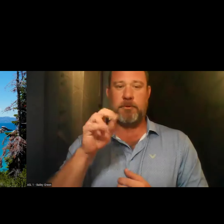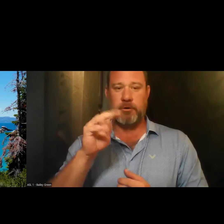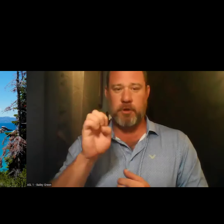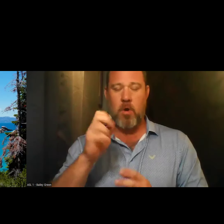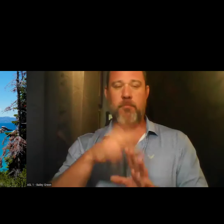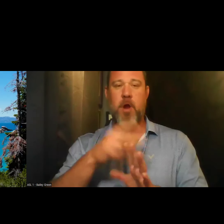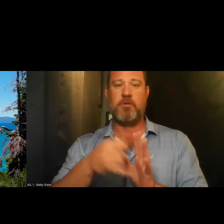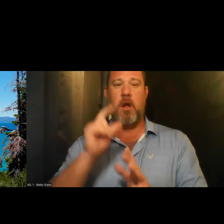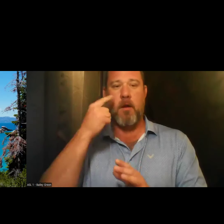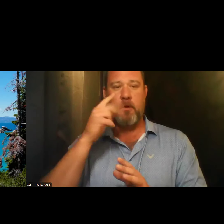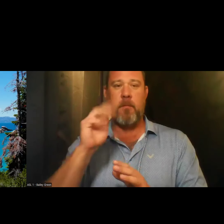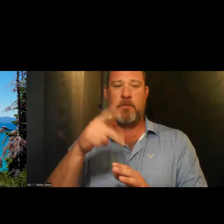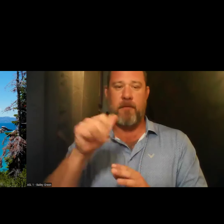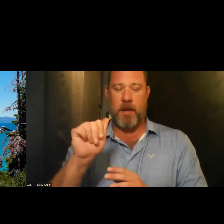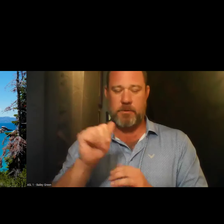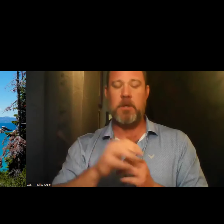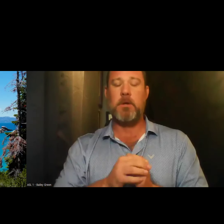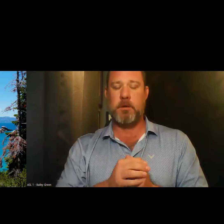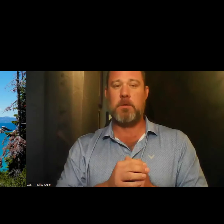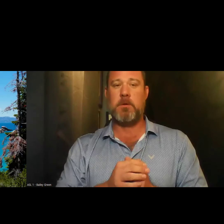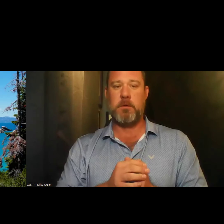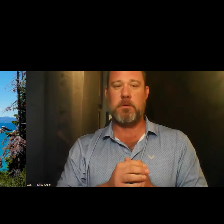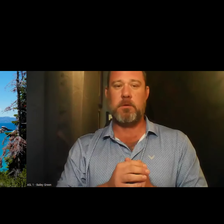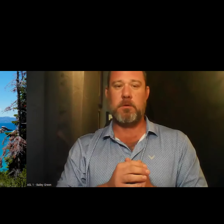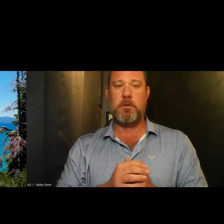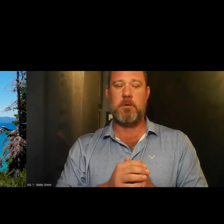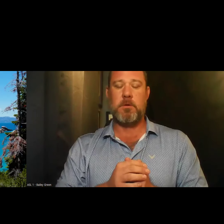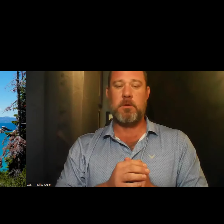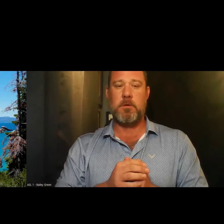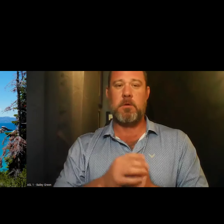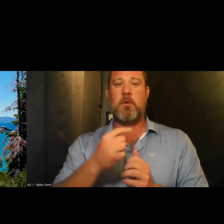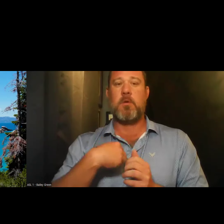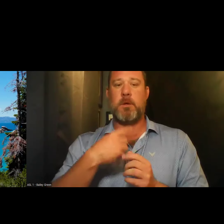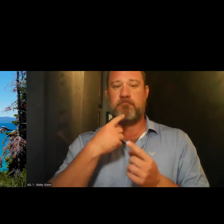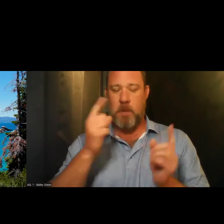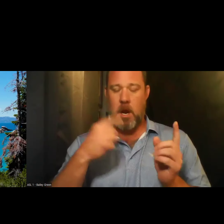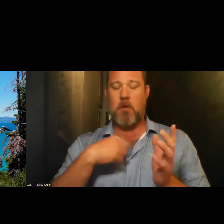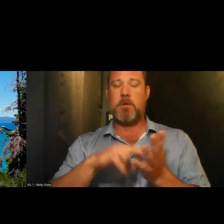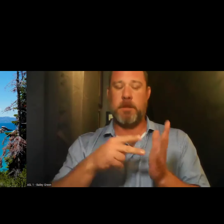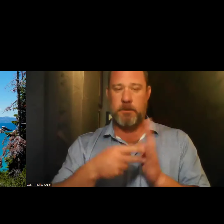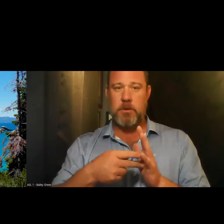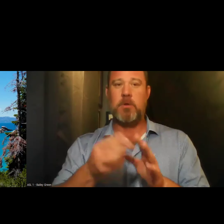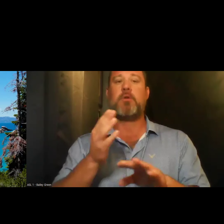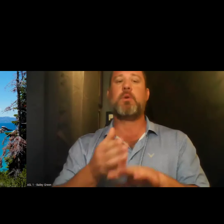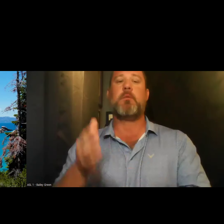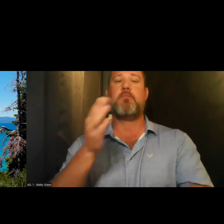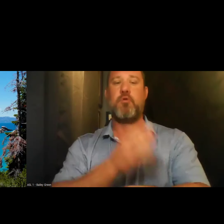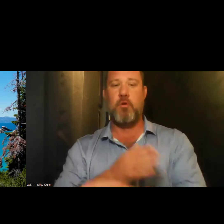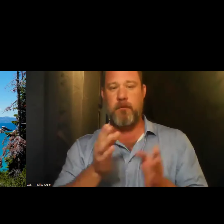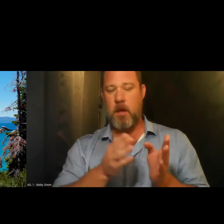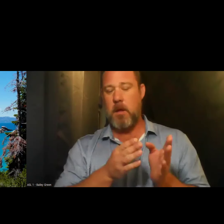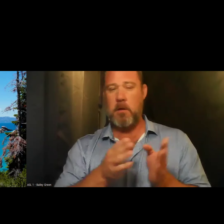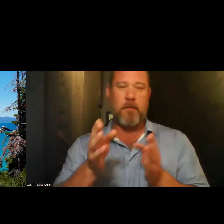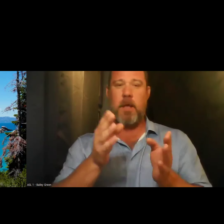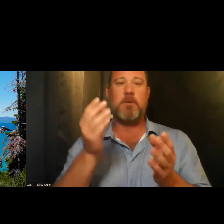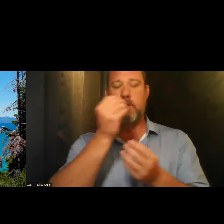governor's master plan for aging, as we state our intention to improve navigation,